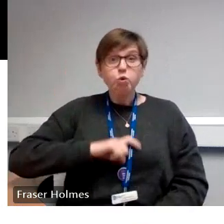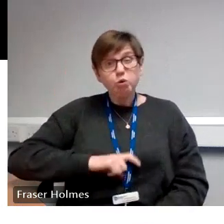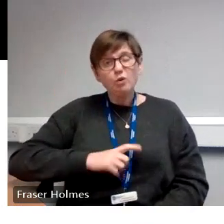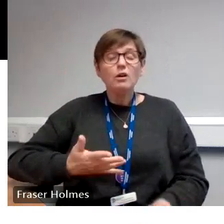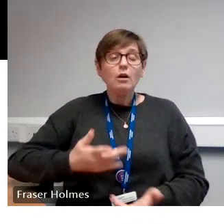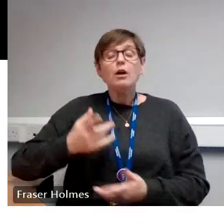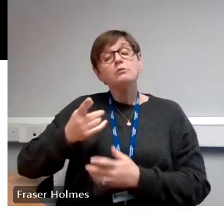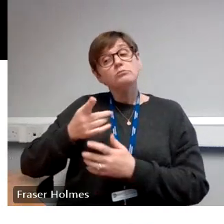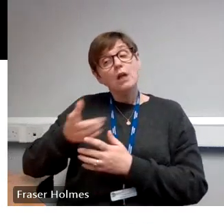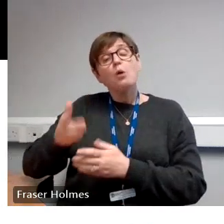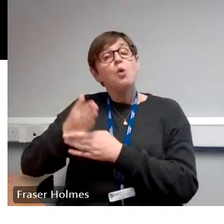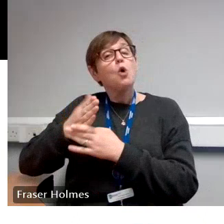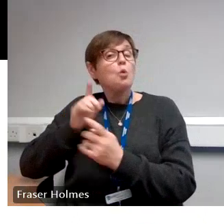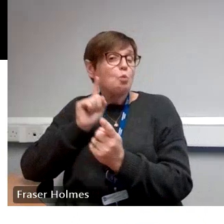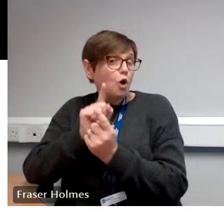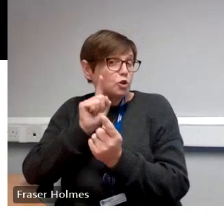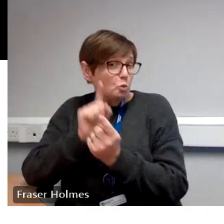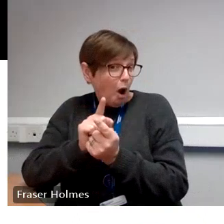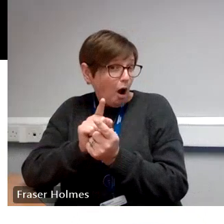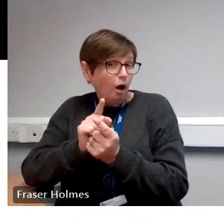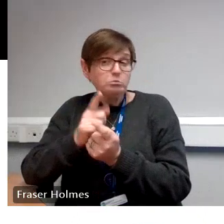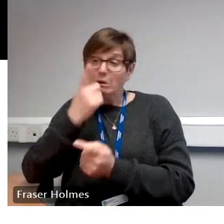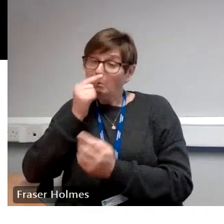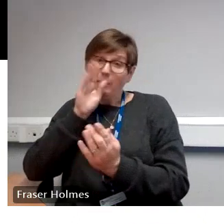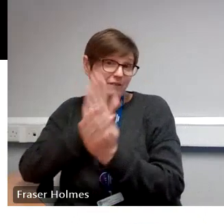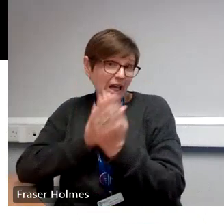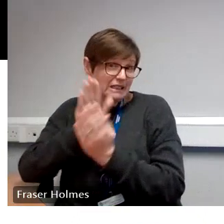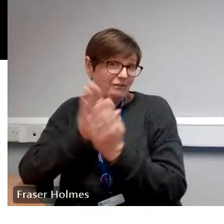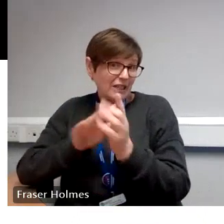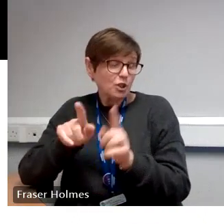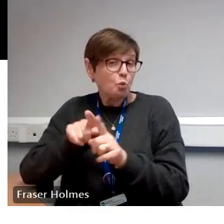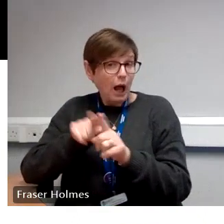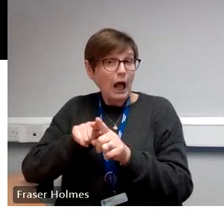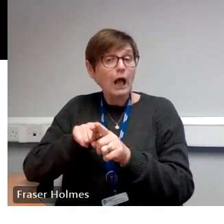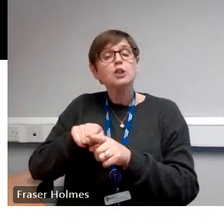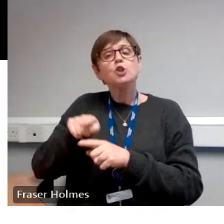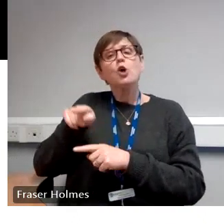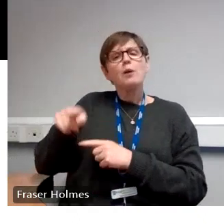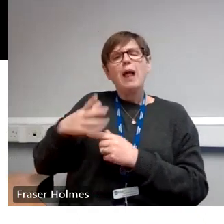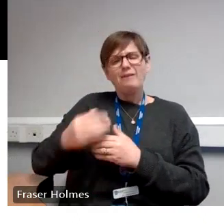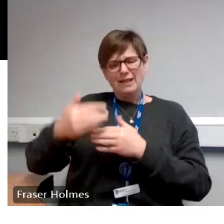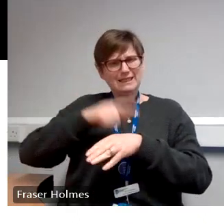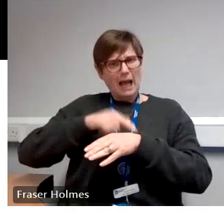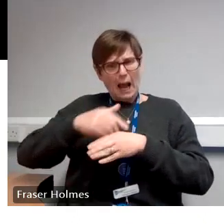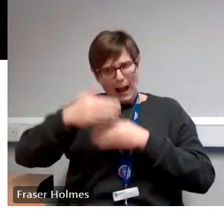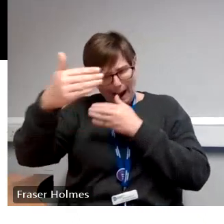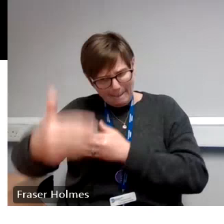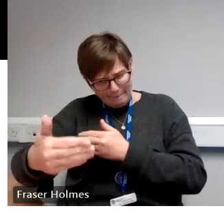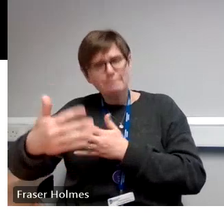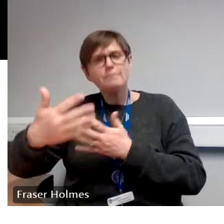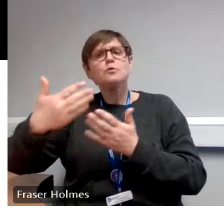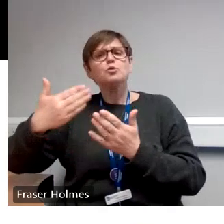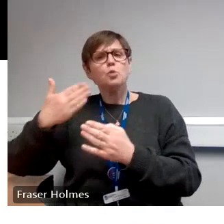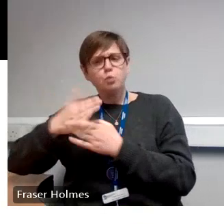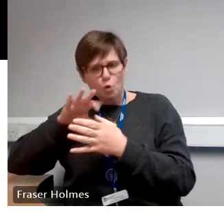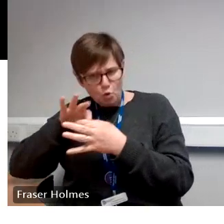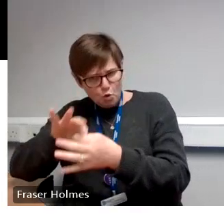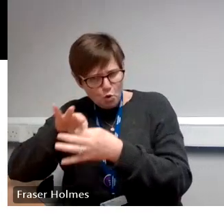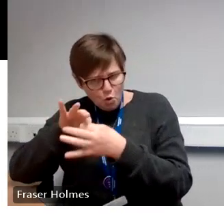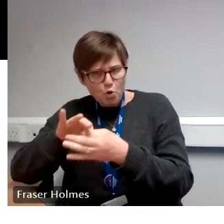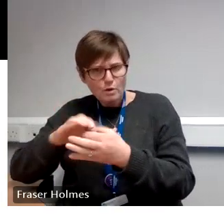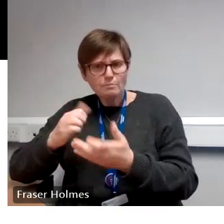work one-to-one with patients, and they might work face-to-face as well. So they'll have a period time to work with a patient, and help to